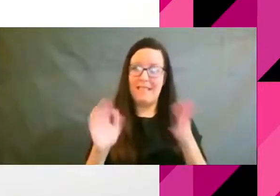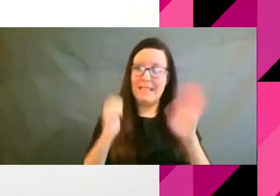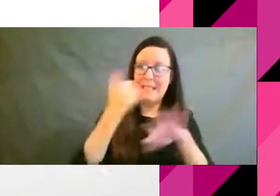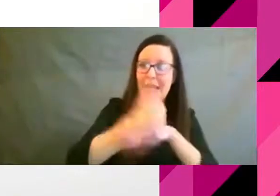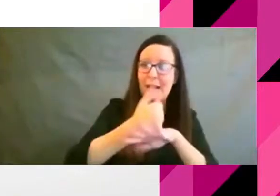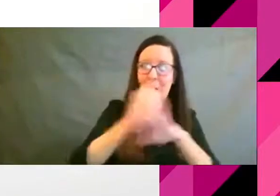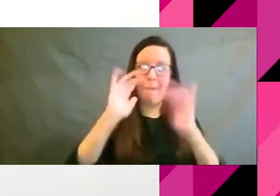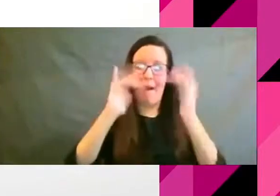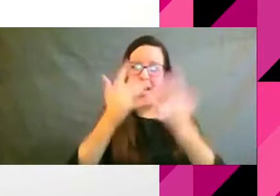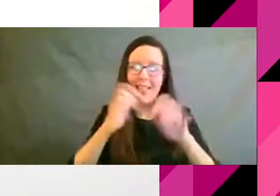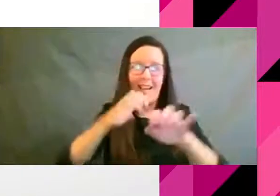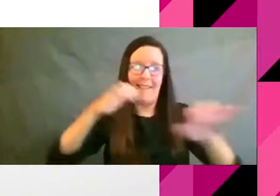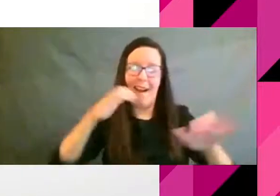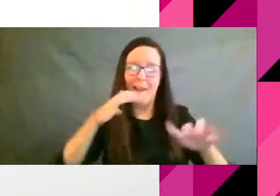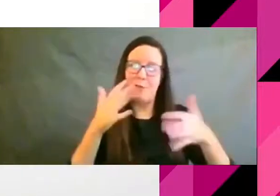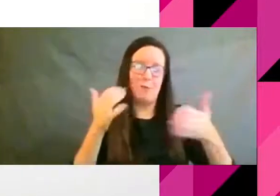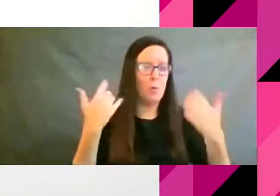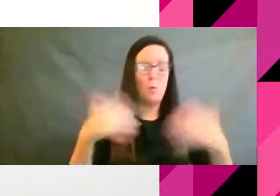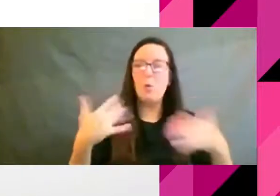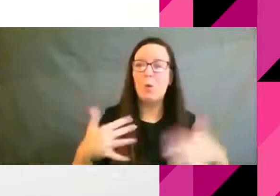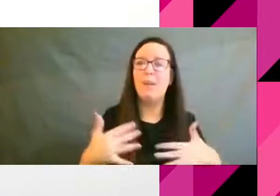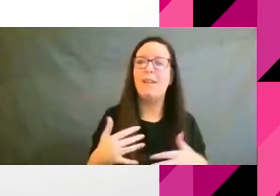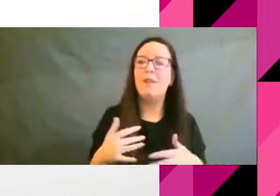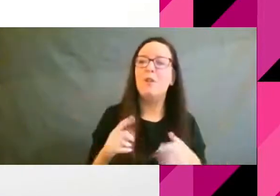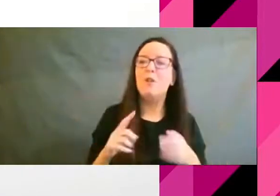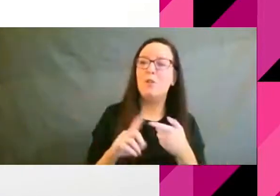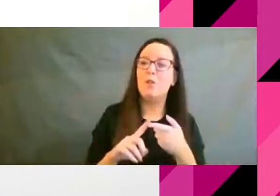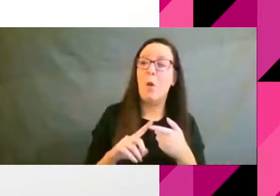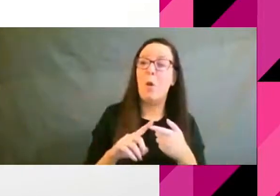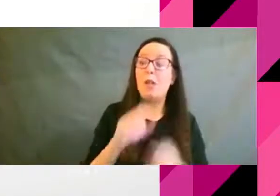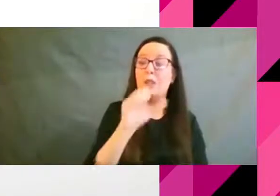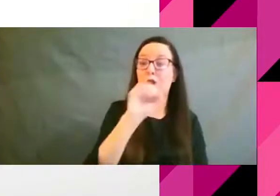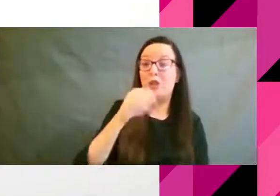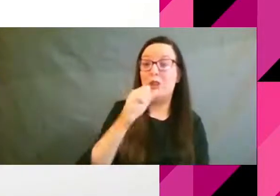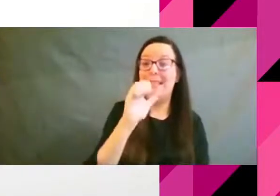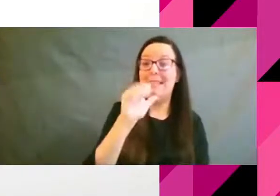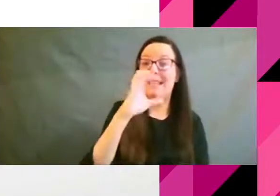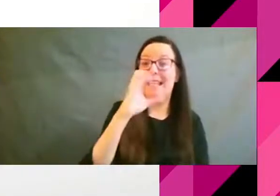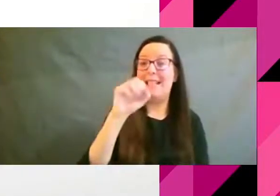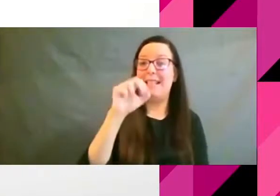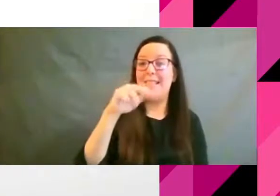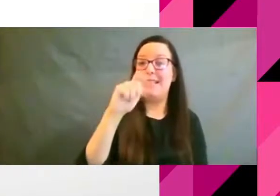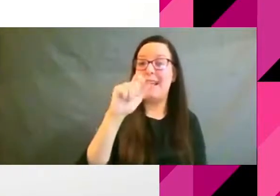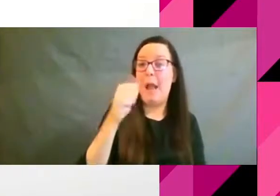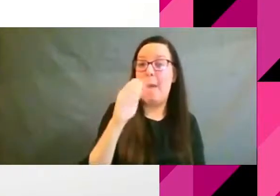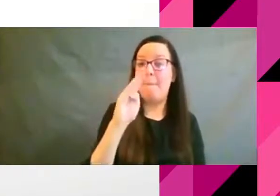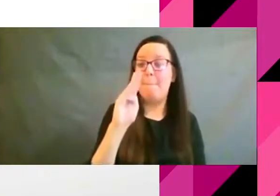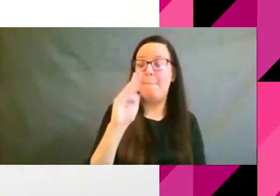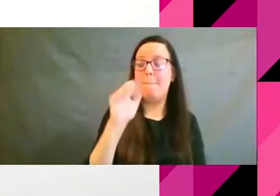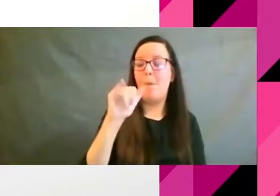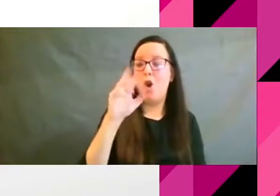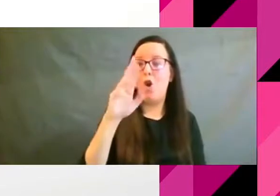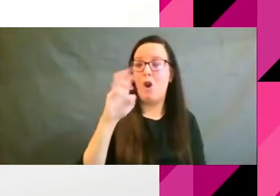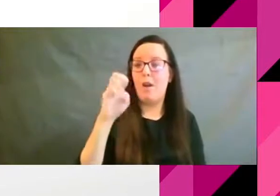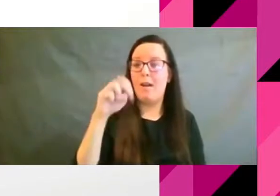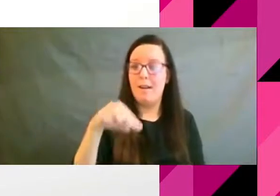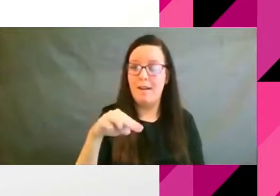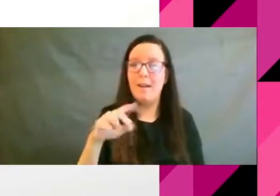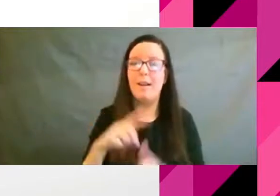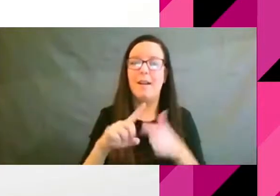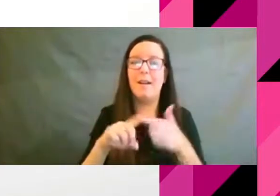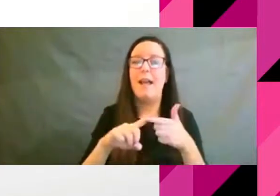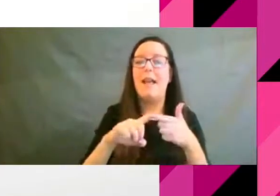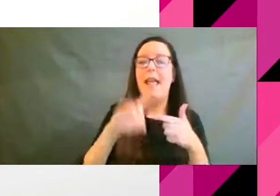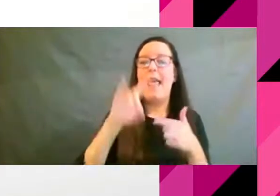to thank Jacinta Byrne, Heather O'Leary and Cormac McCarthy for providing so much behind the scenes